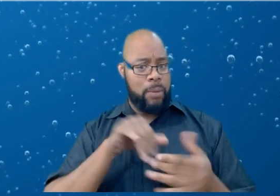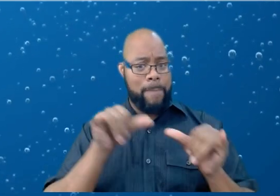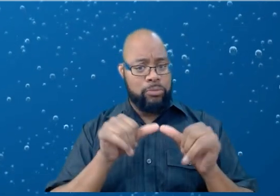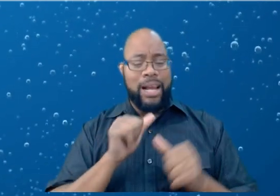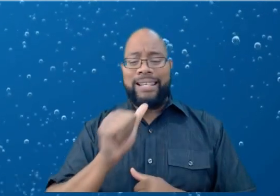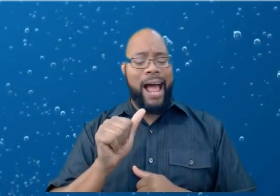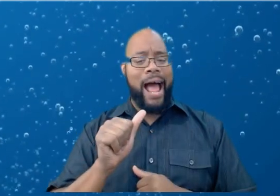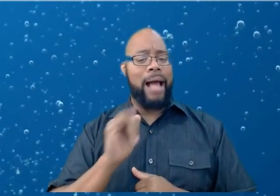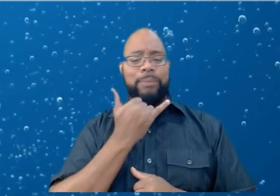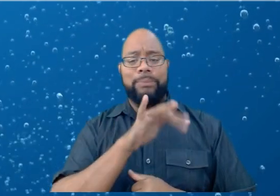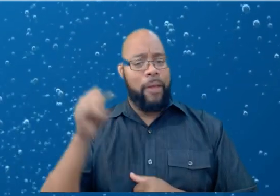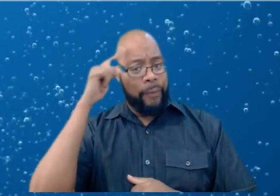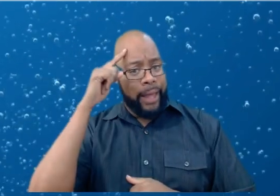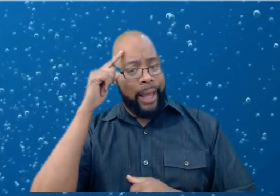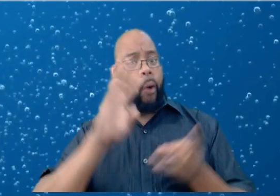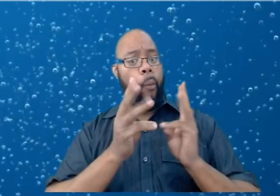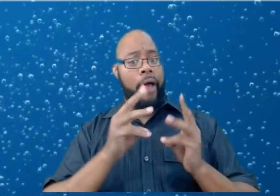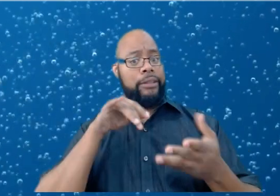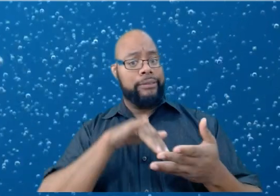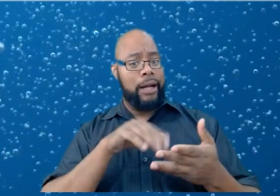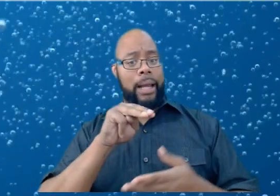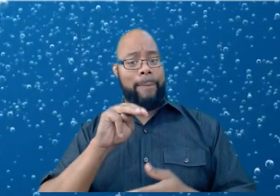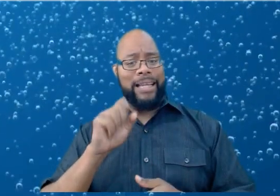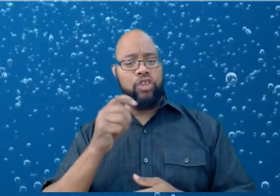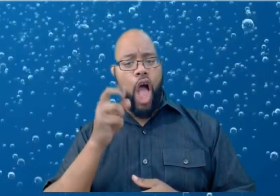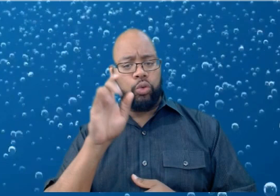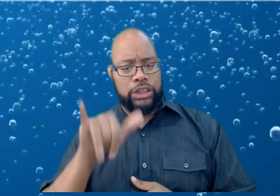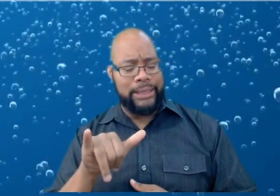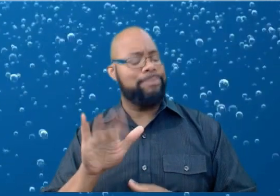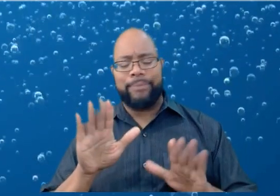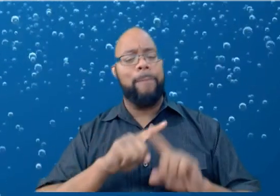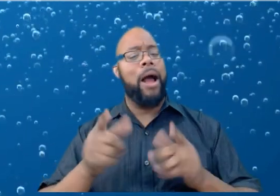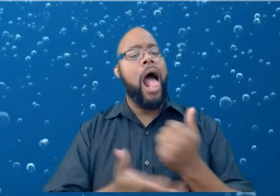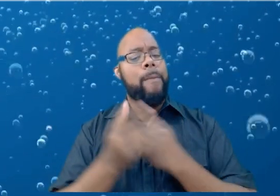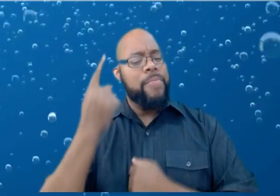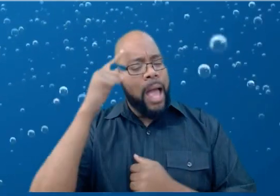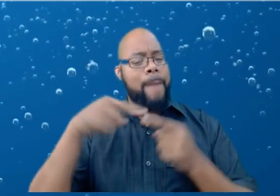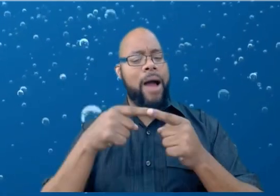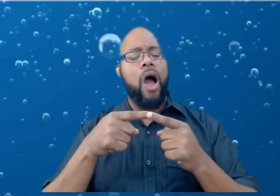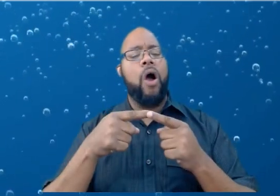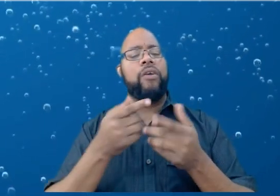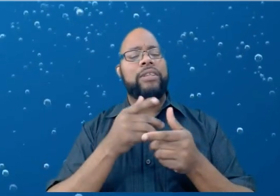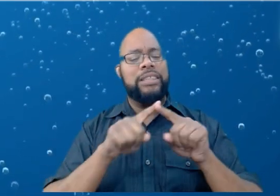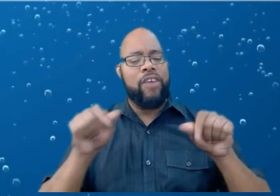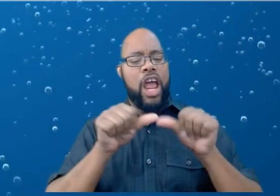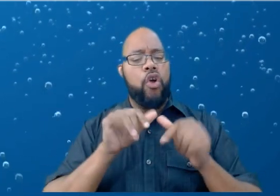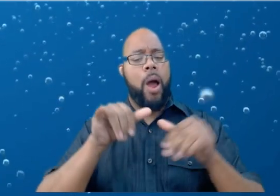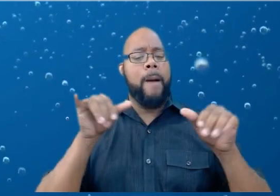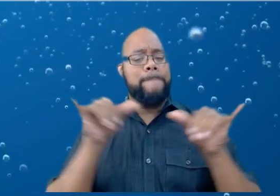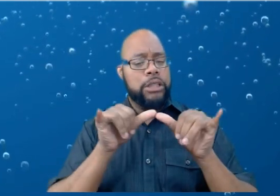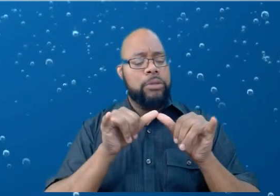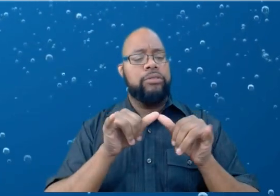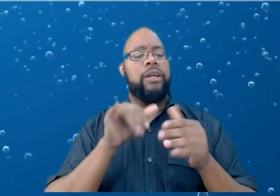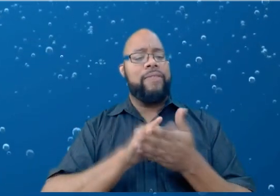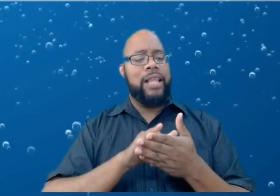study of measurements. It is not a misspelling of meteorology, but it does help to think about areas where